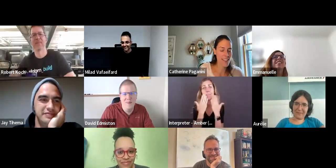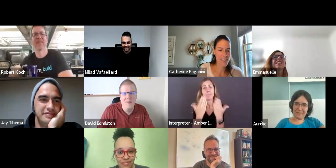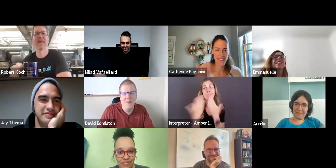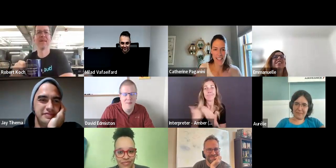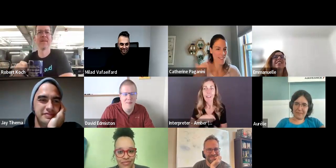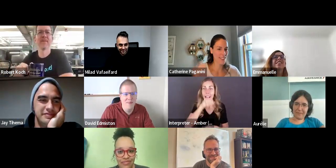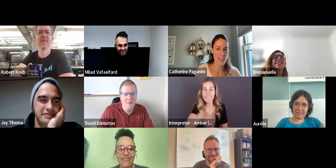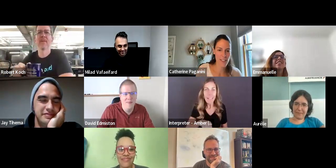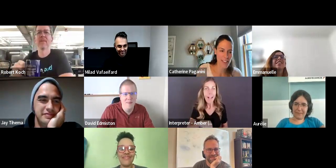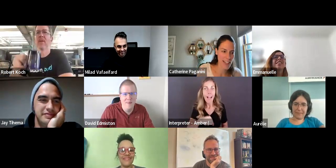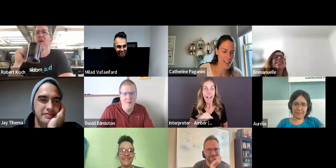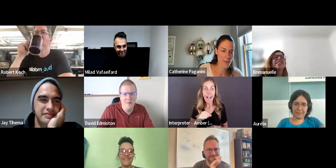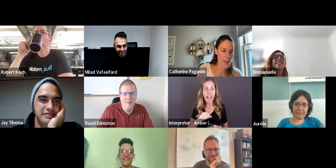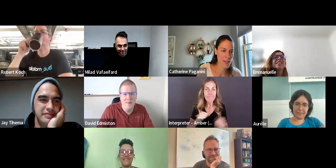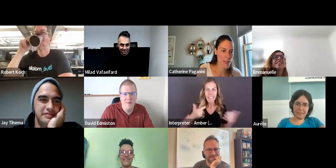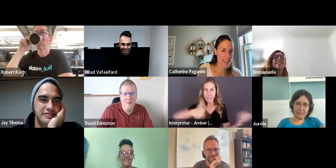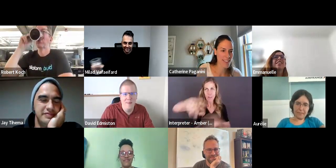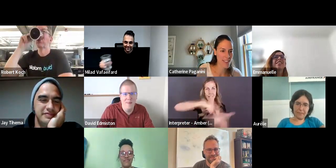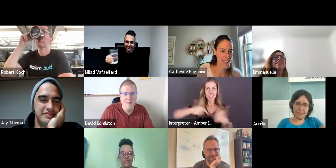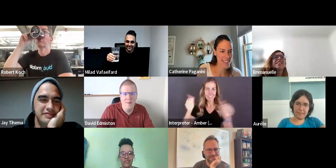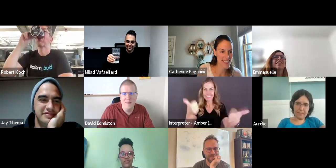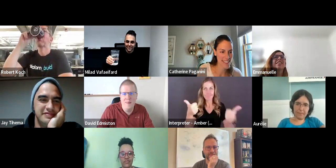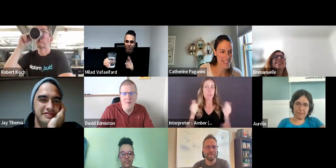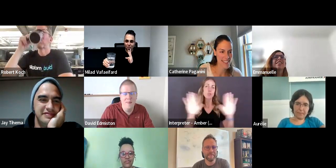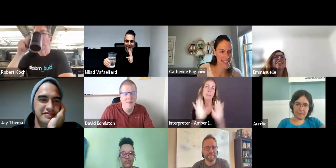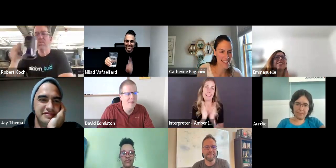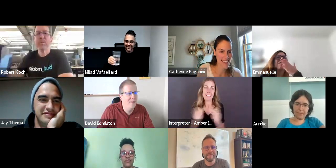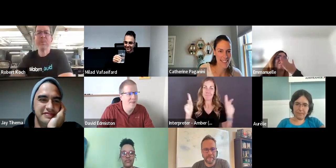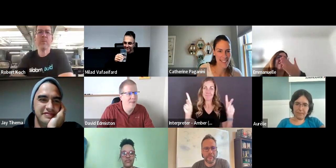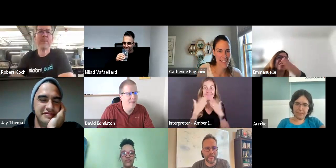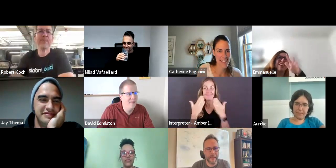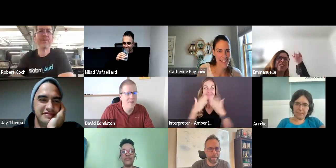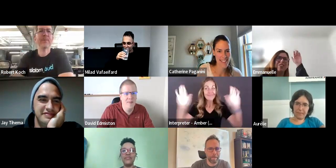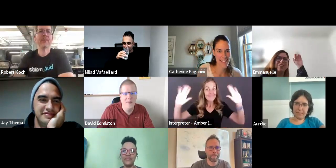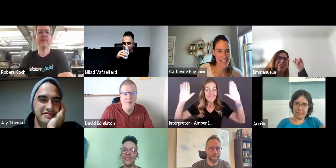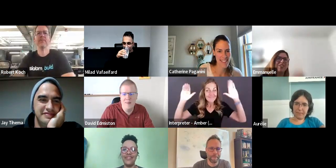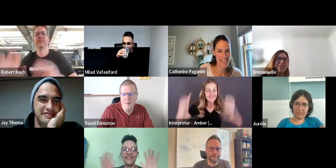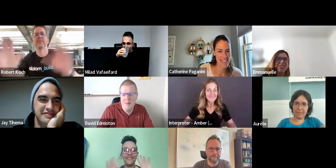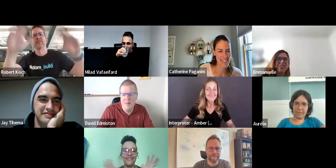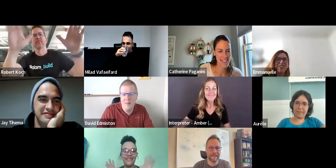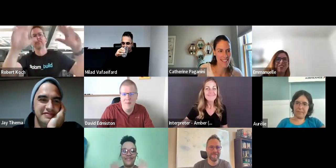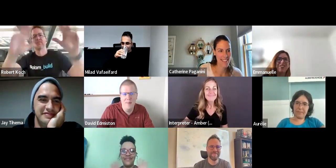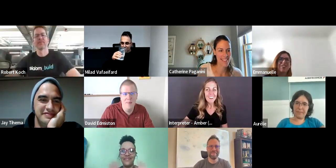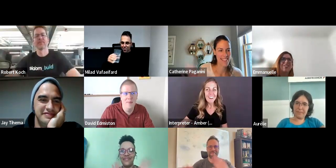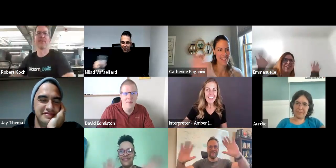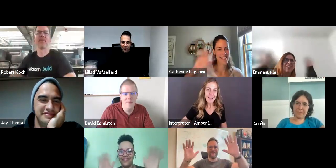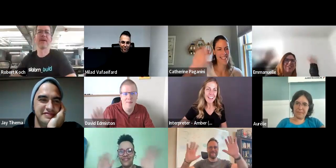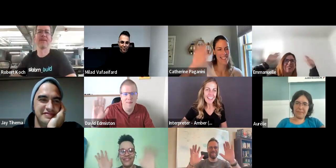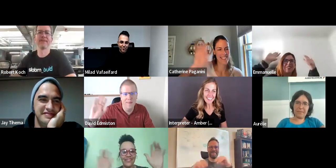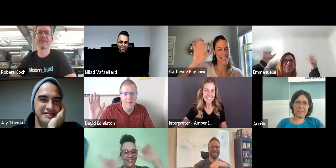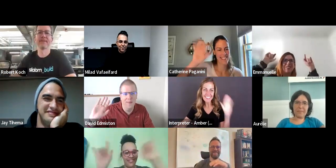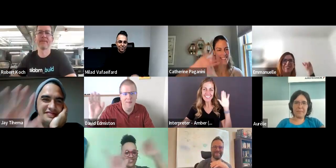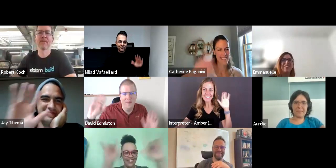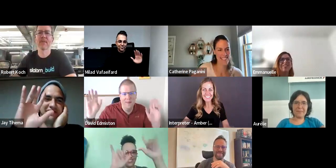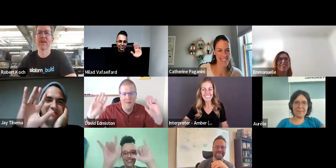the, yeah, lots of interaction. It was a great meeting. Loved it. All right. Bye.